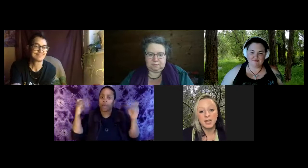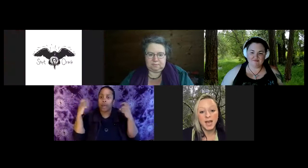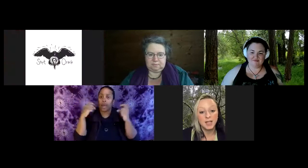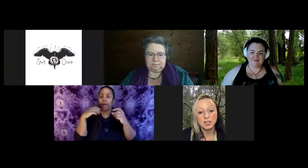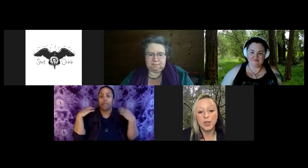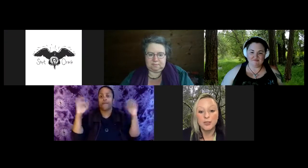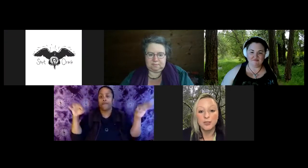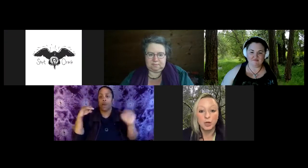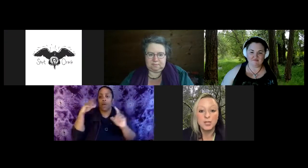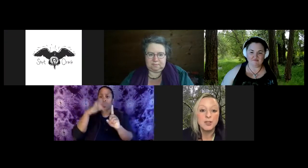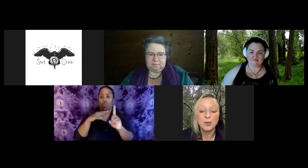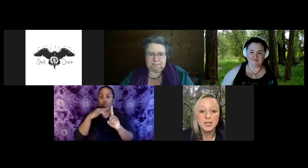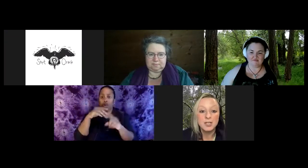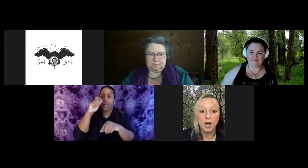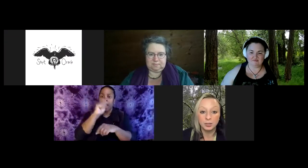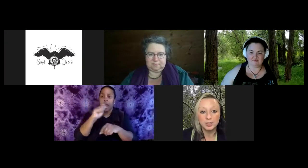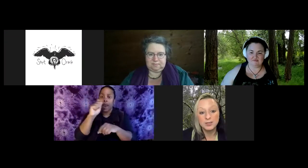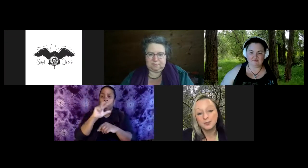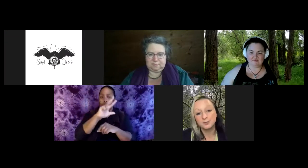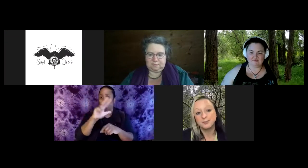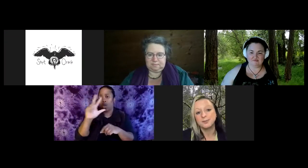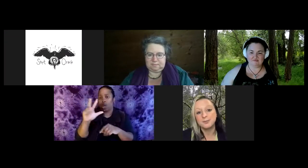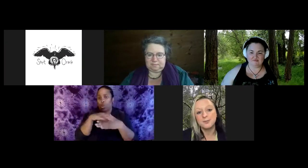readings at $33.